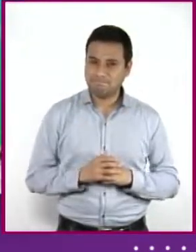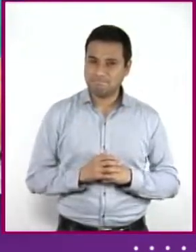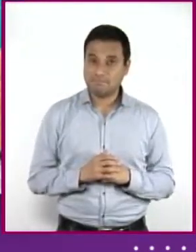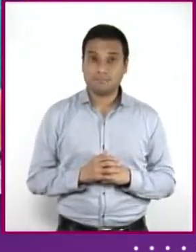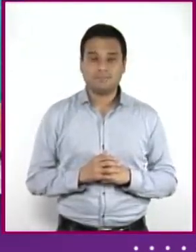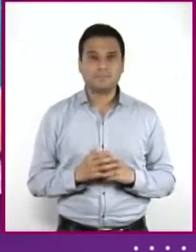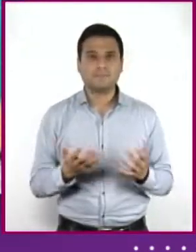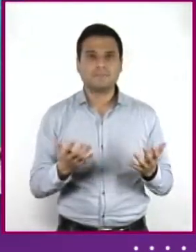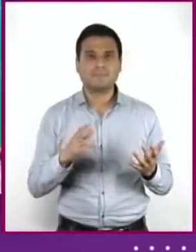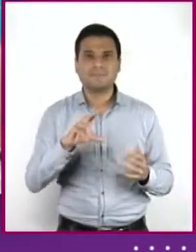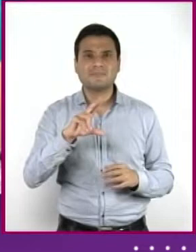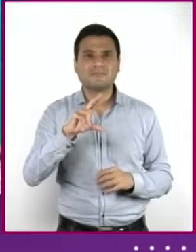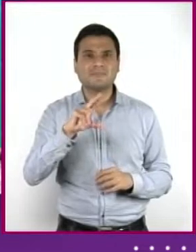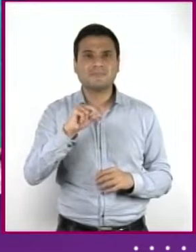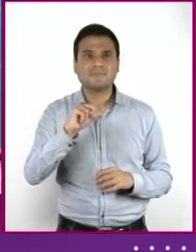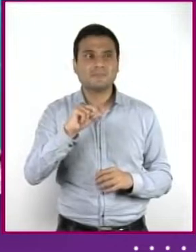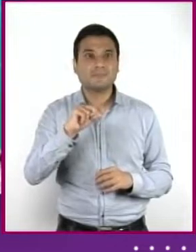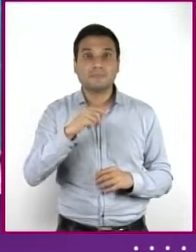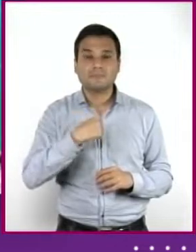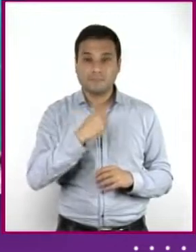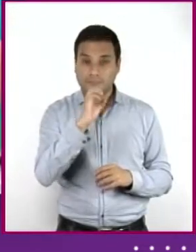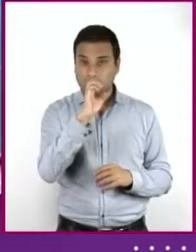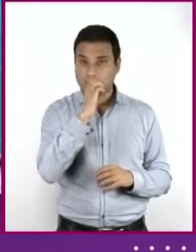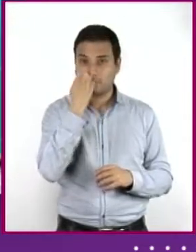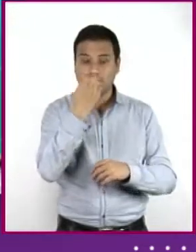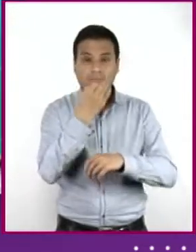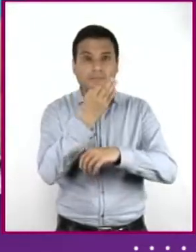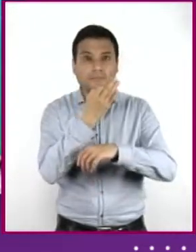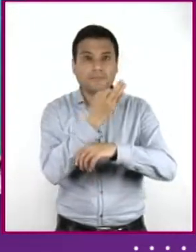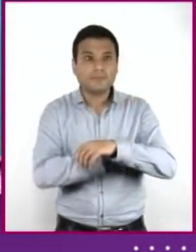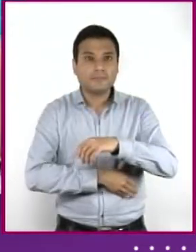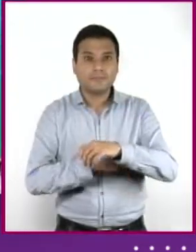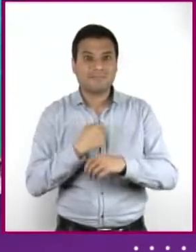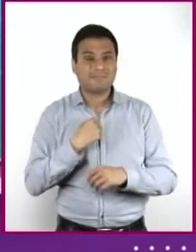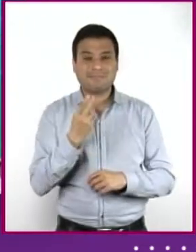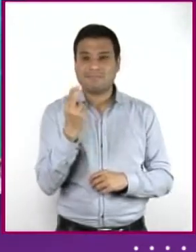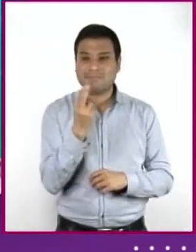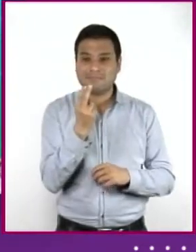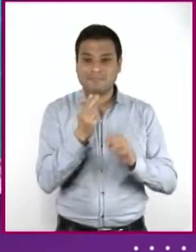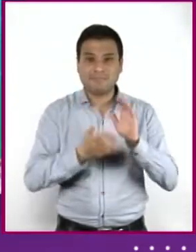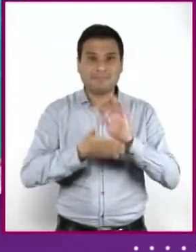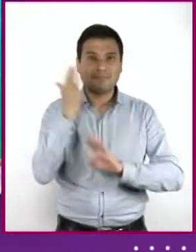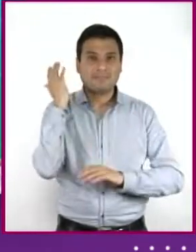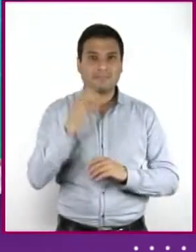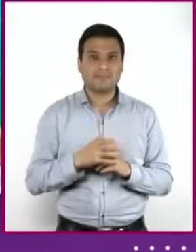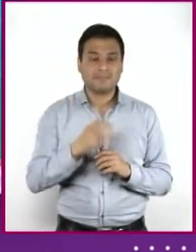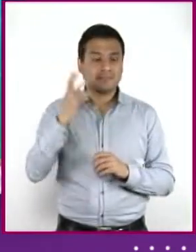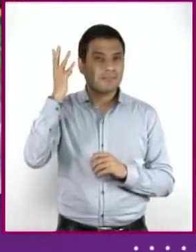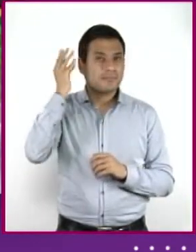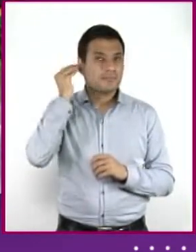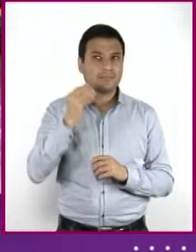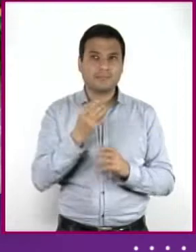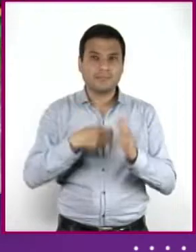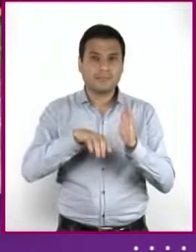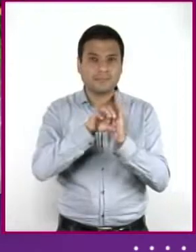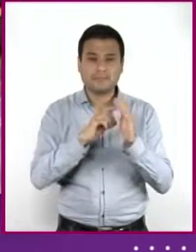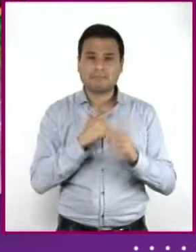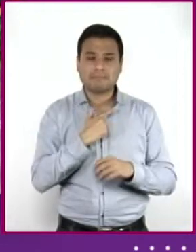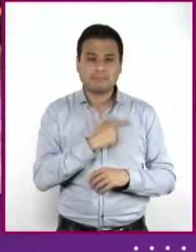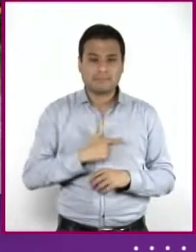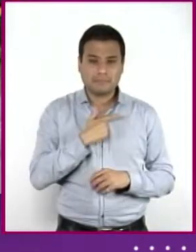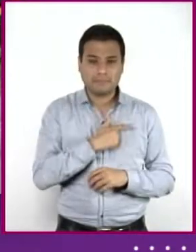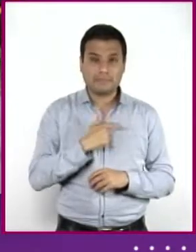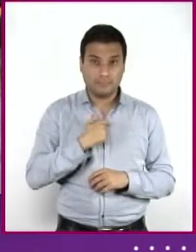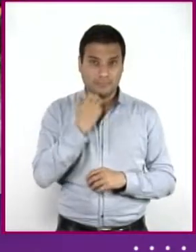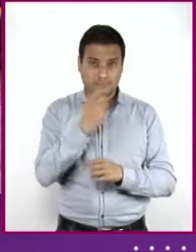Oh, no! I'm late for school. I have to go now. I love the radio studio. I want to be part of